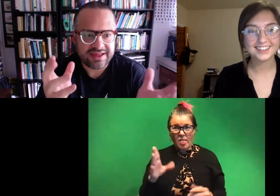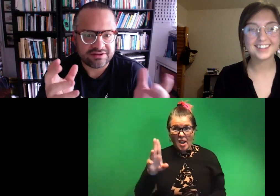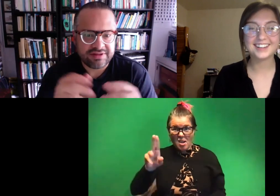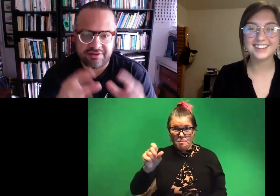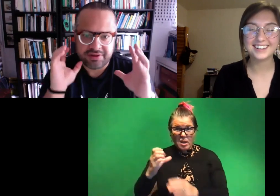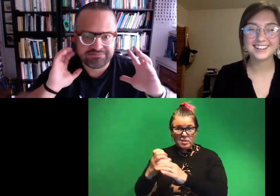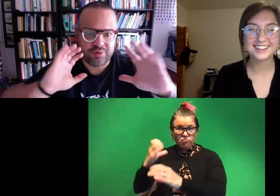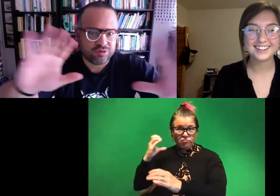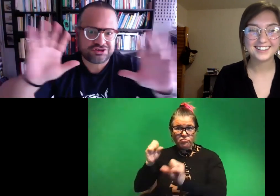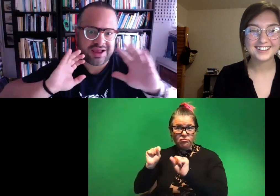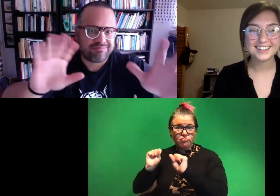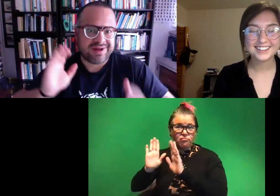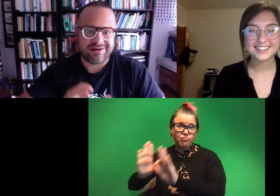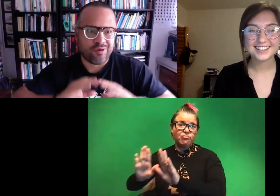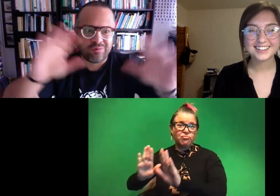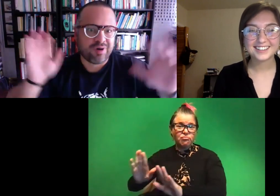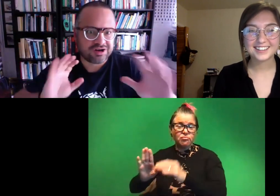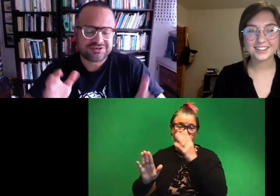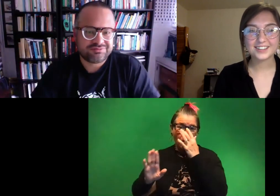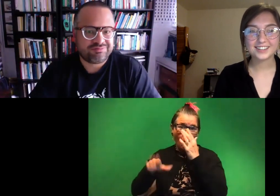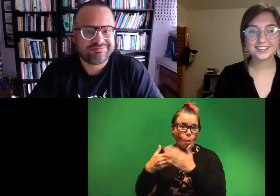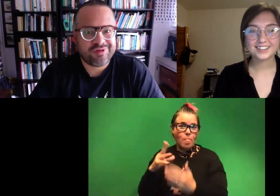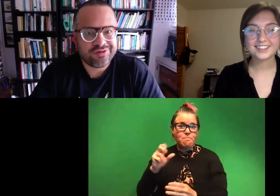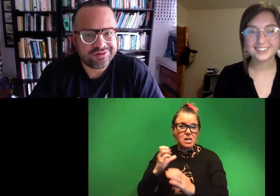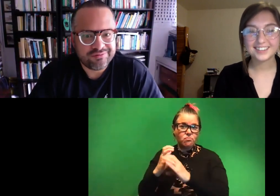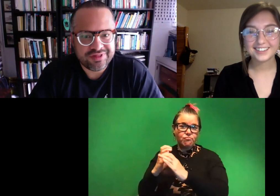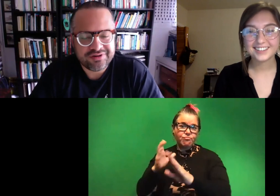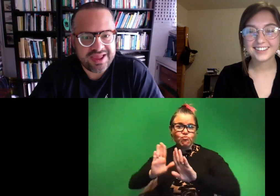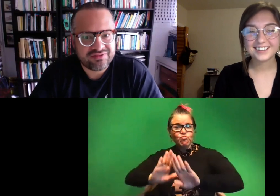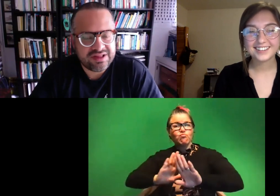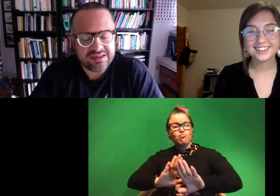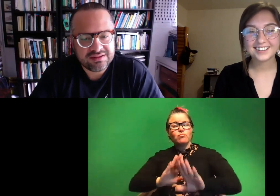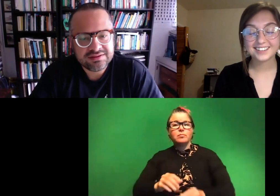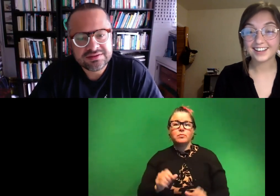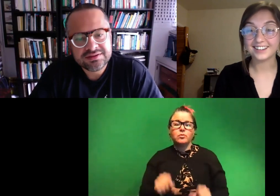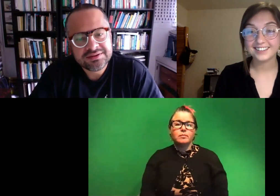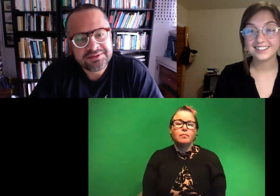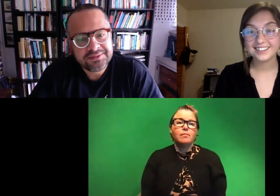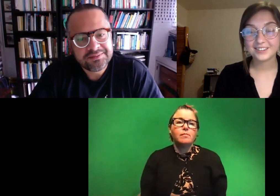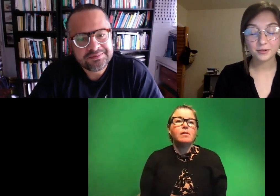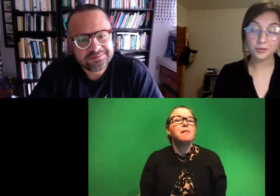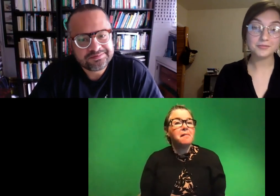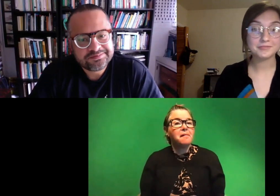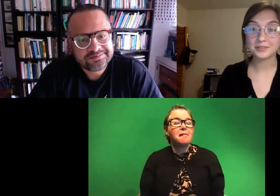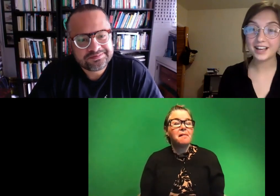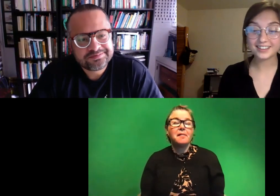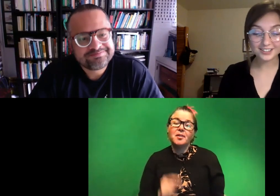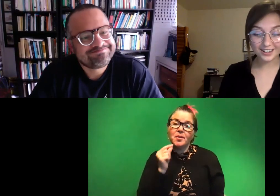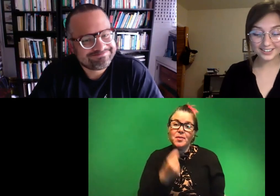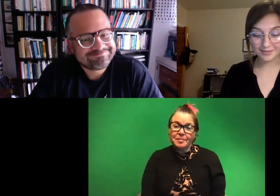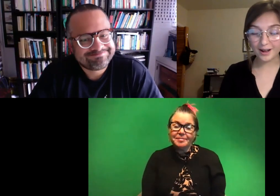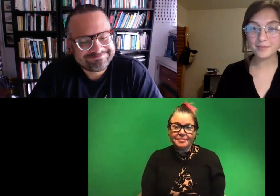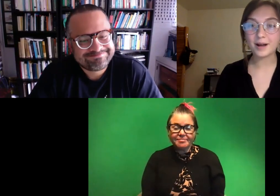like that. You know? Like you can push like a whole boss with your hands. Like, yeah, cool. Well, yeah,